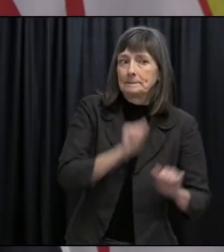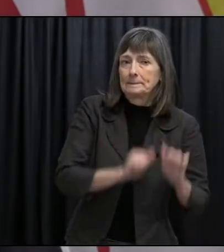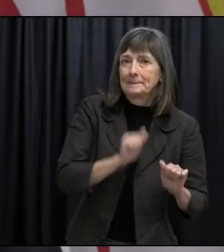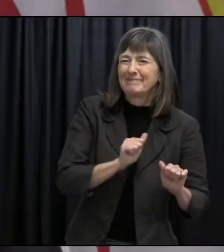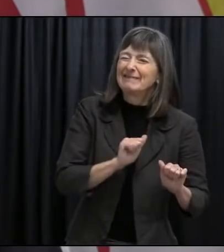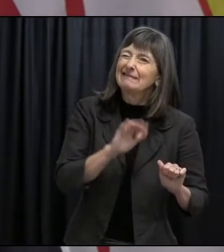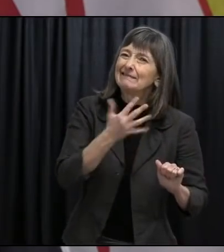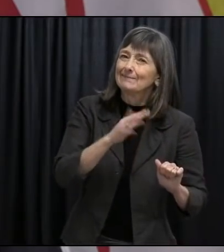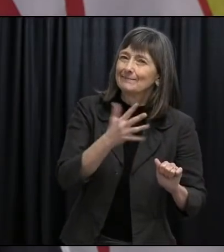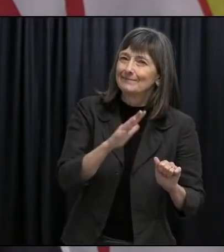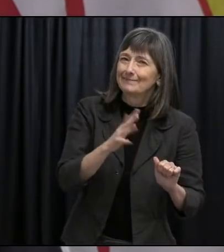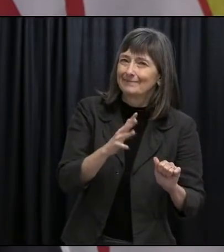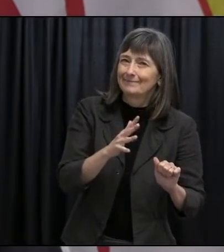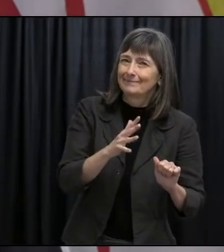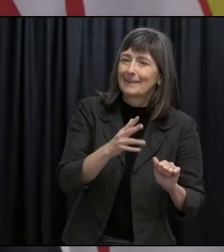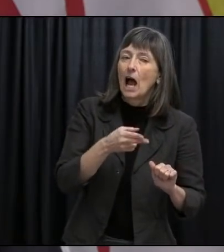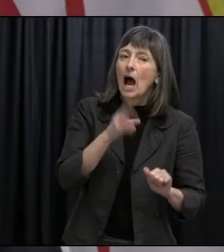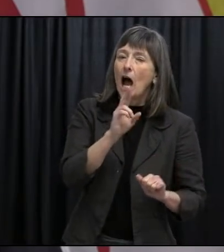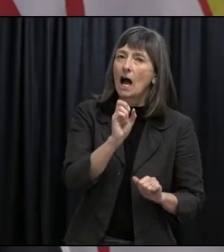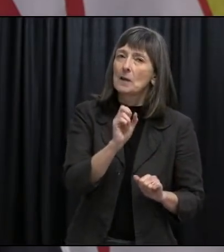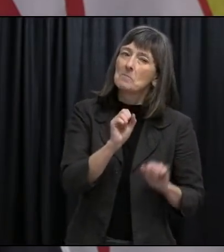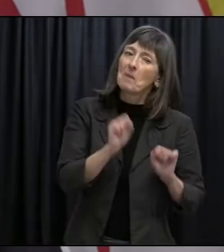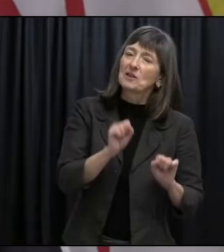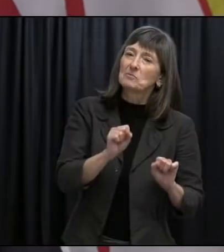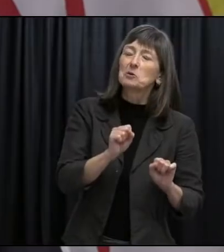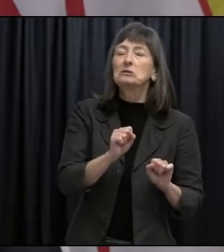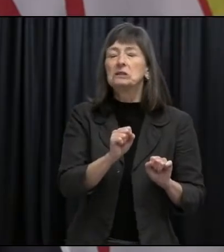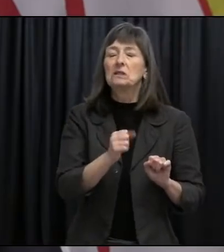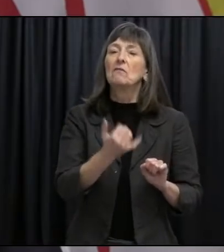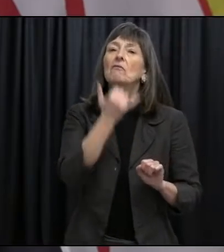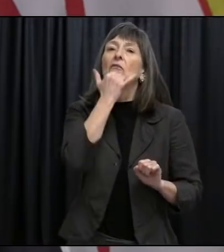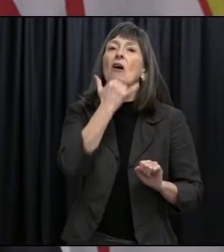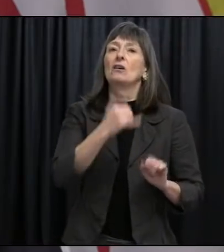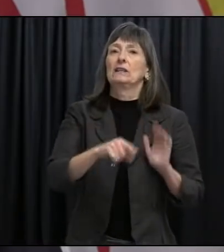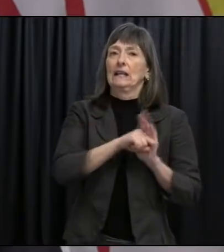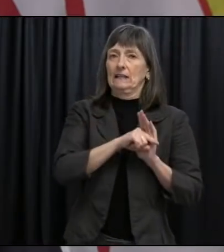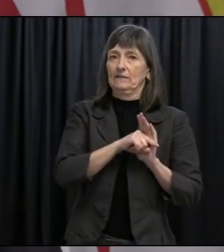not quite as good. So there is a higher false negative rate with it.